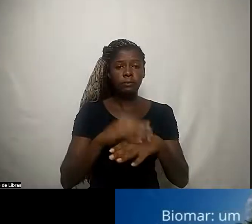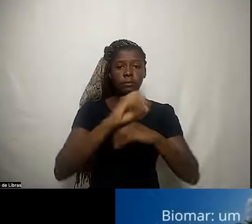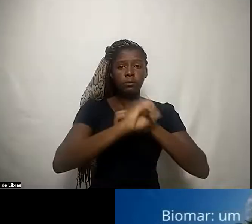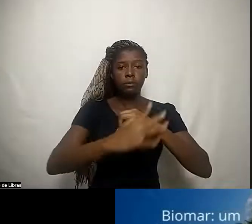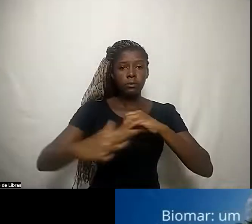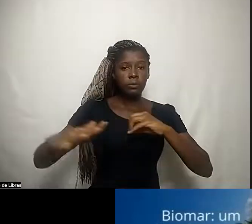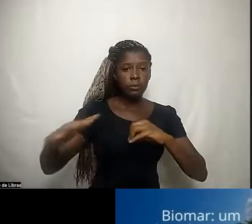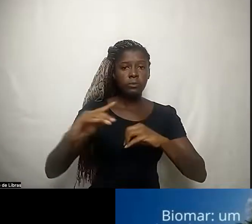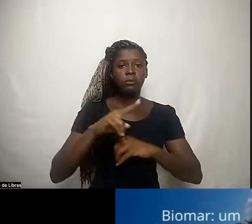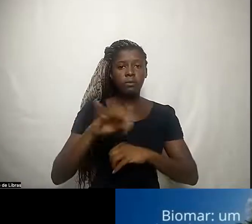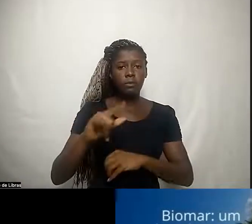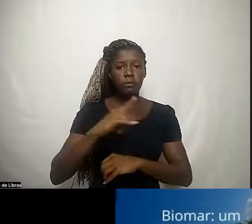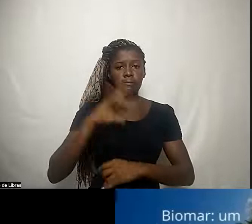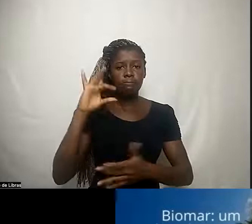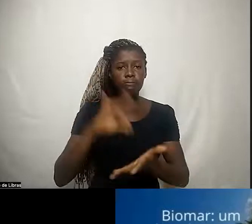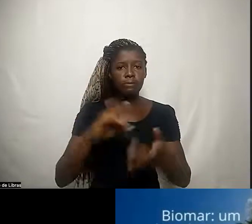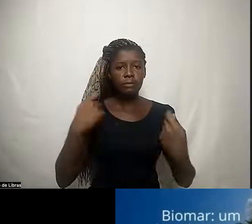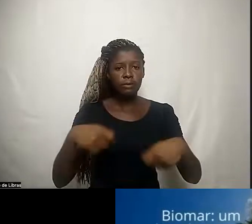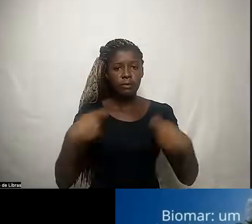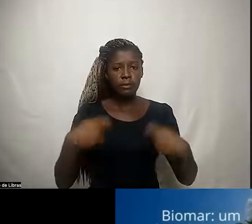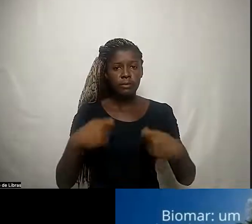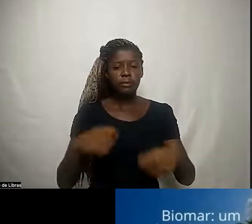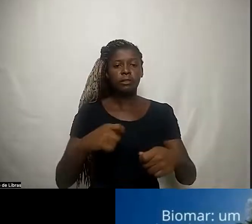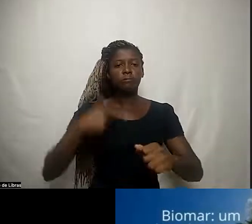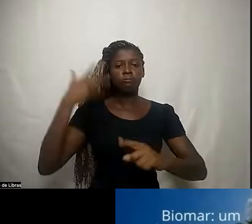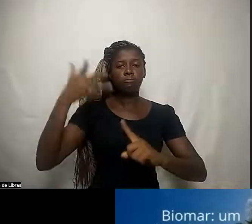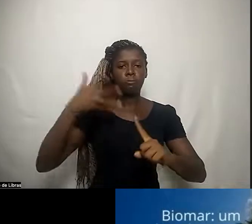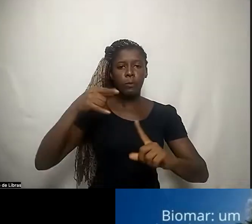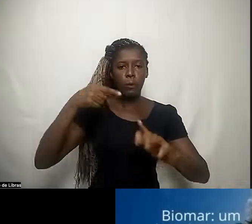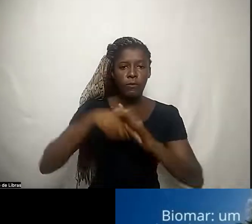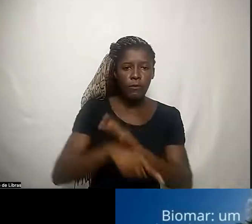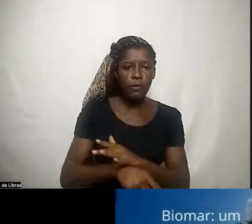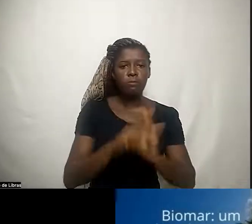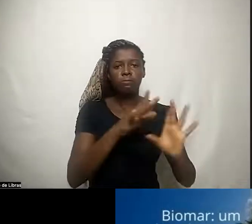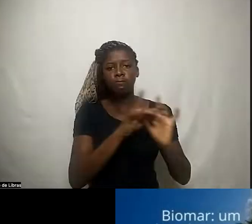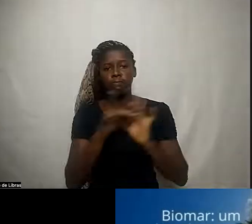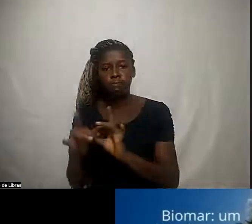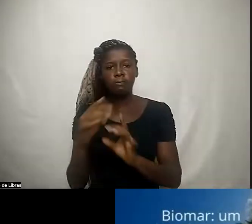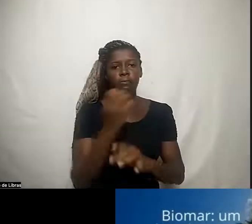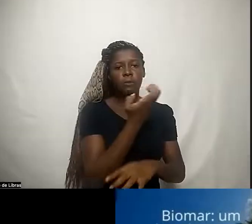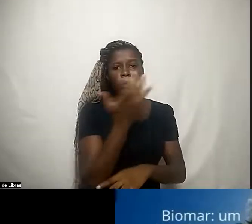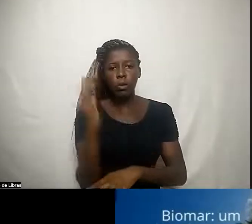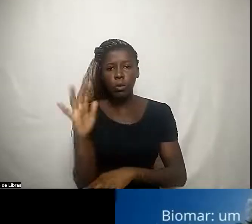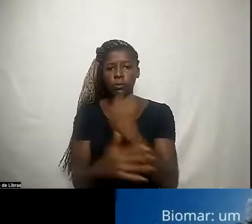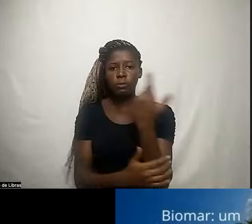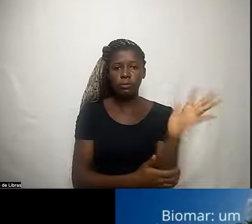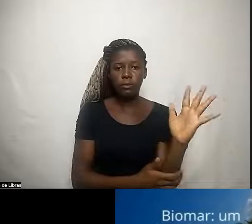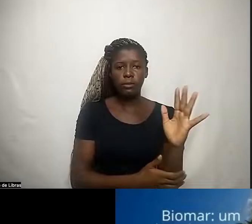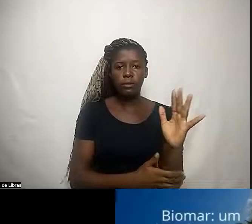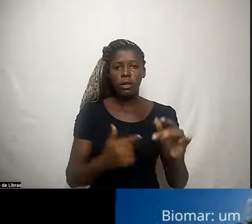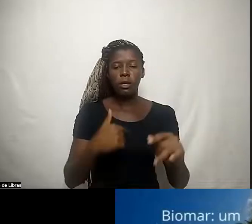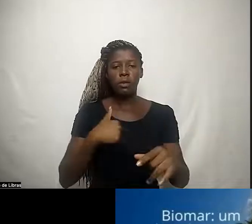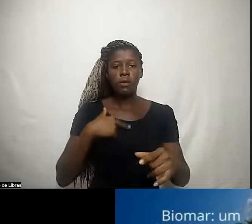it's necessary to have a lot of changes, either ecological or